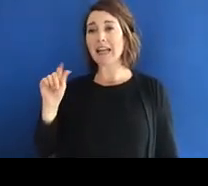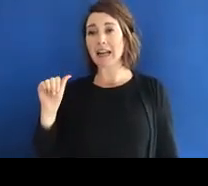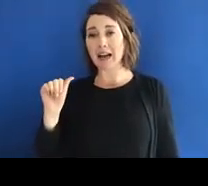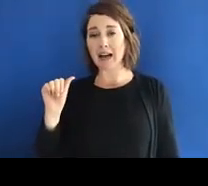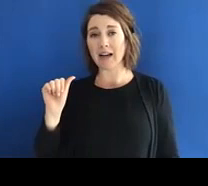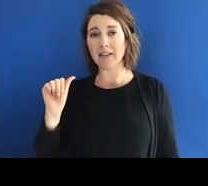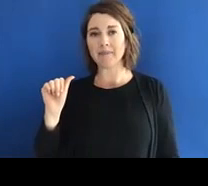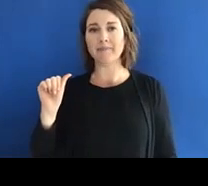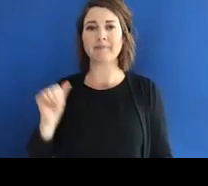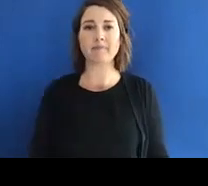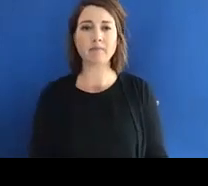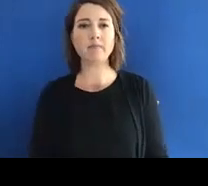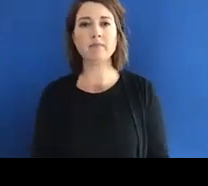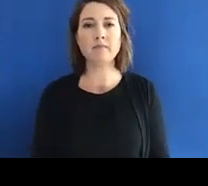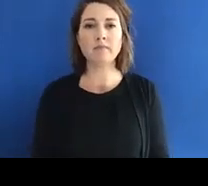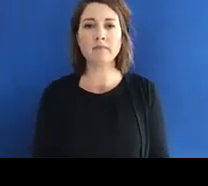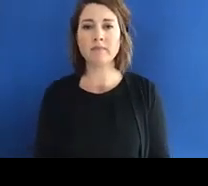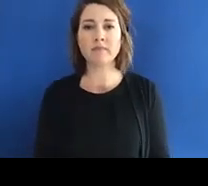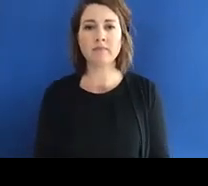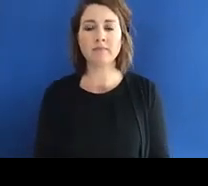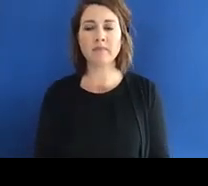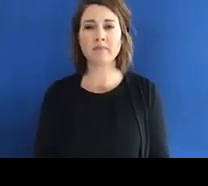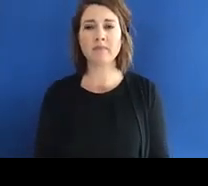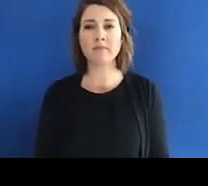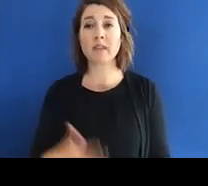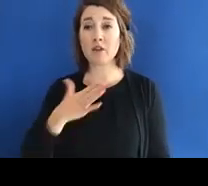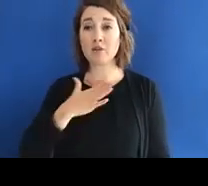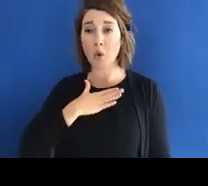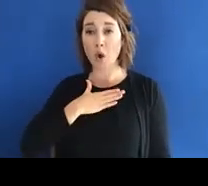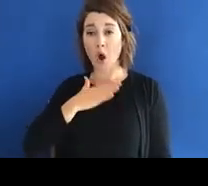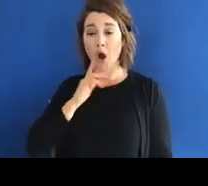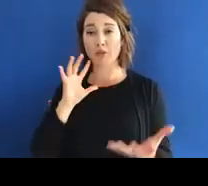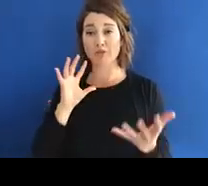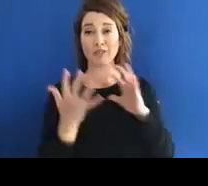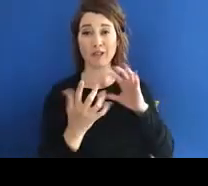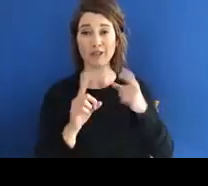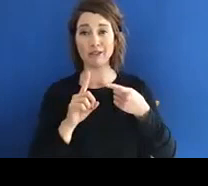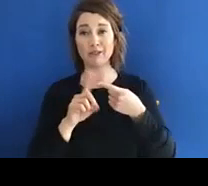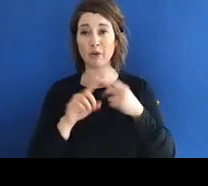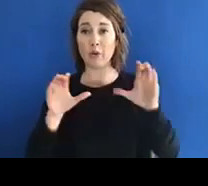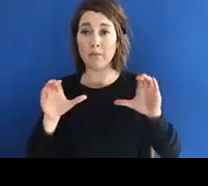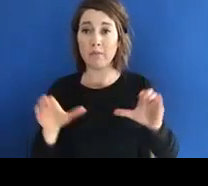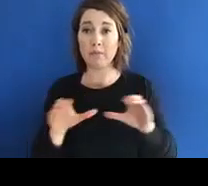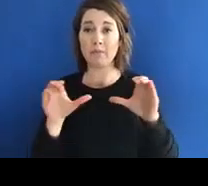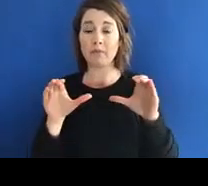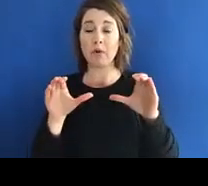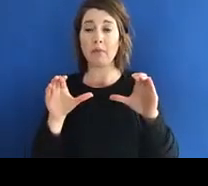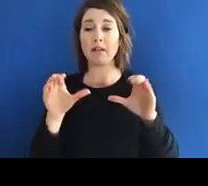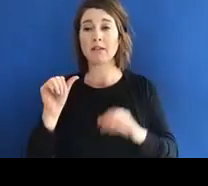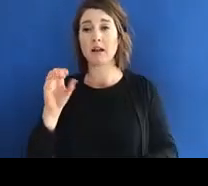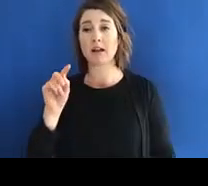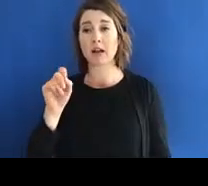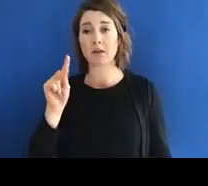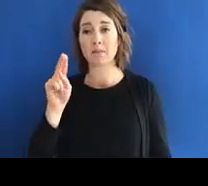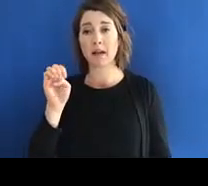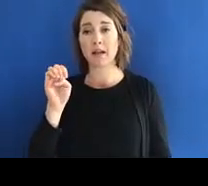So we acknowledge that the transition to the WIOA performance accountability system has been and will continue to be a significant undertaking.